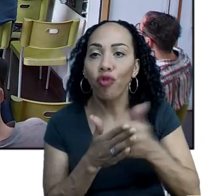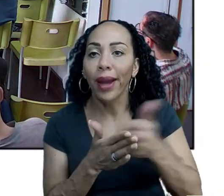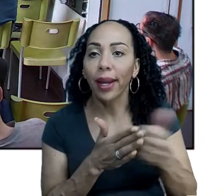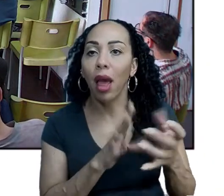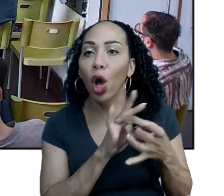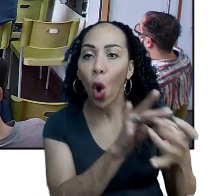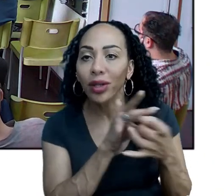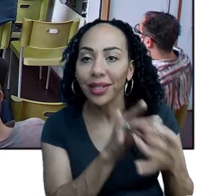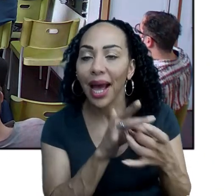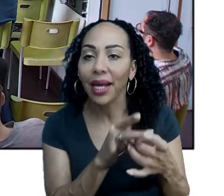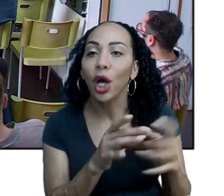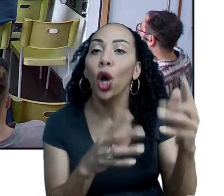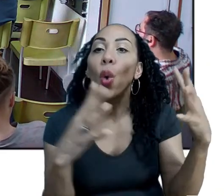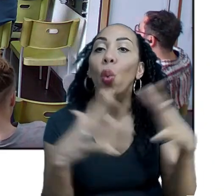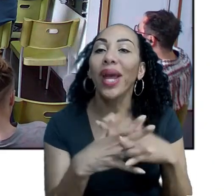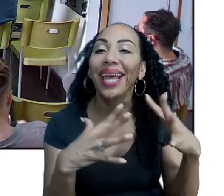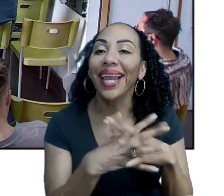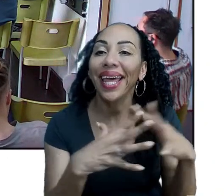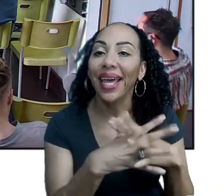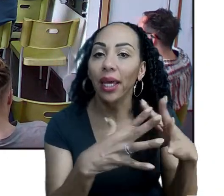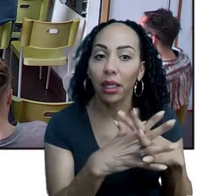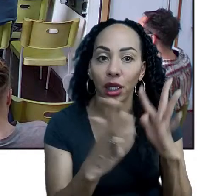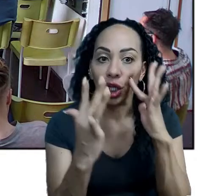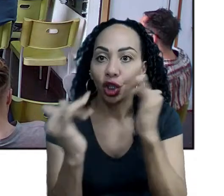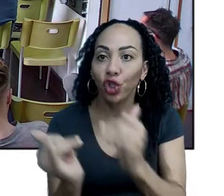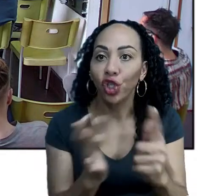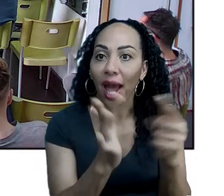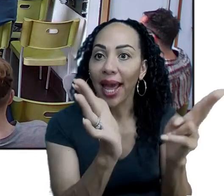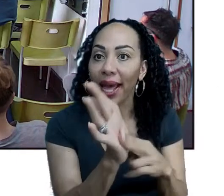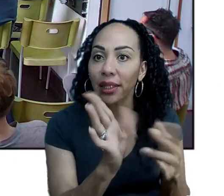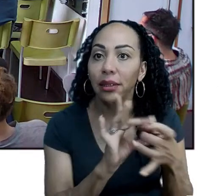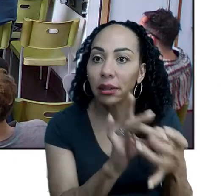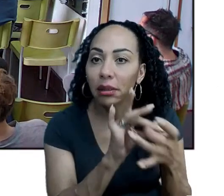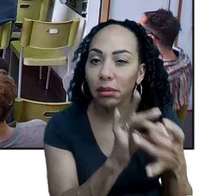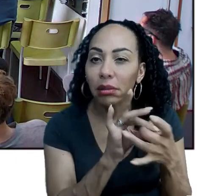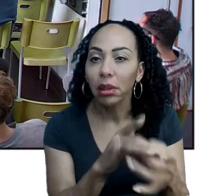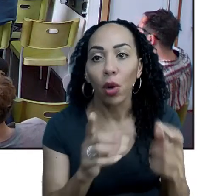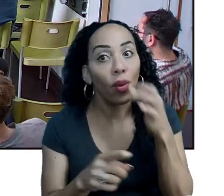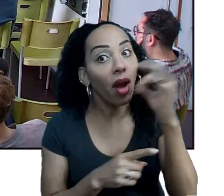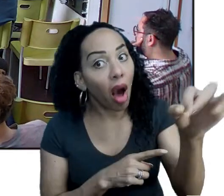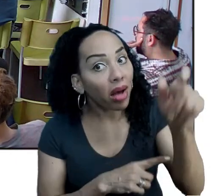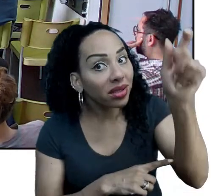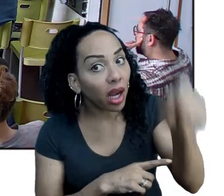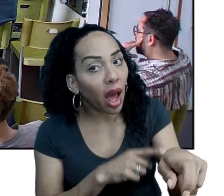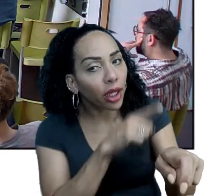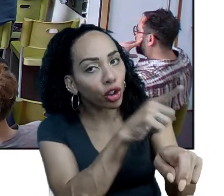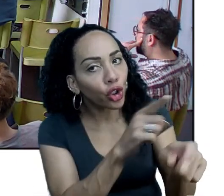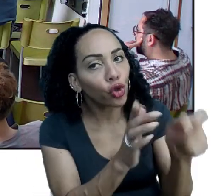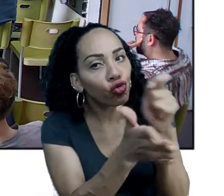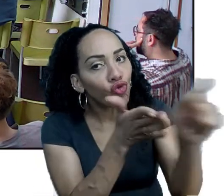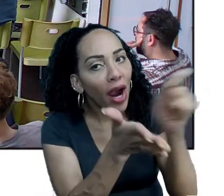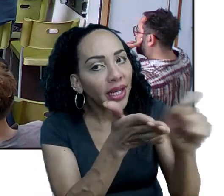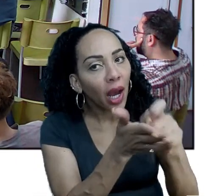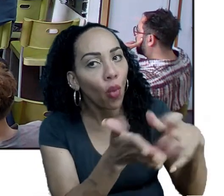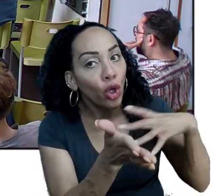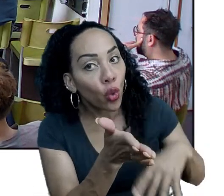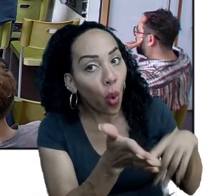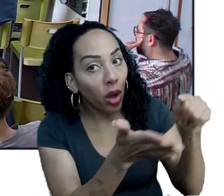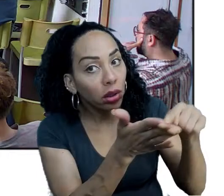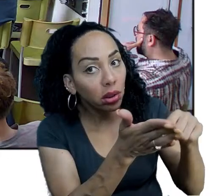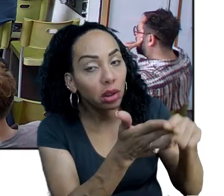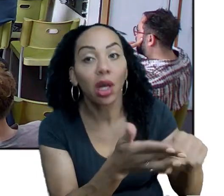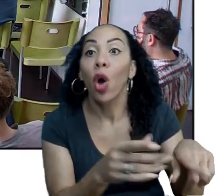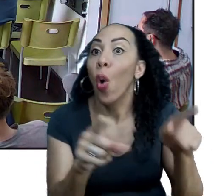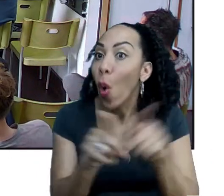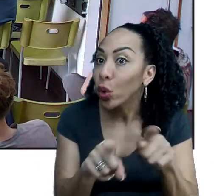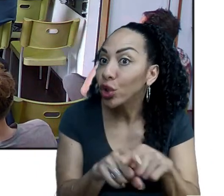to write out what their brief would be, but then we also got everyone in every class to annotate that